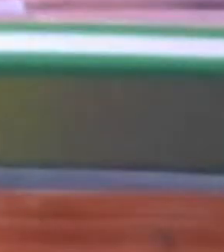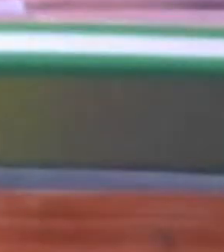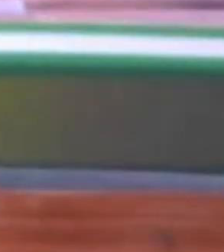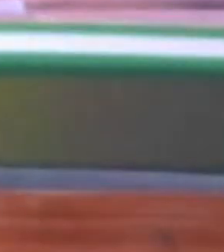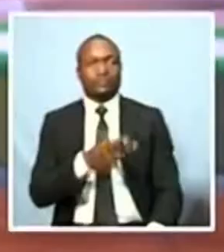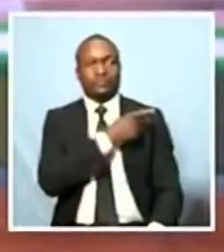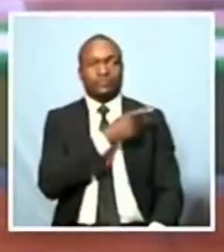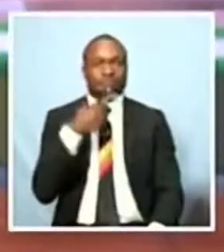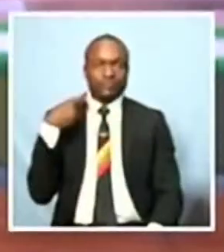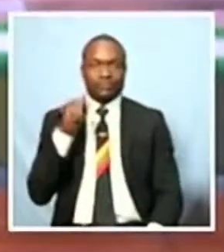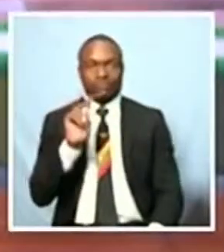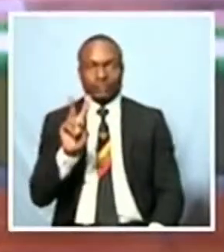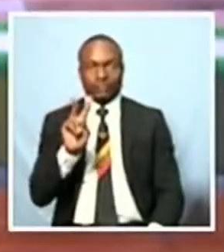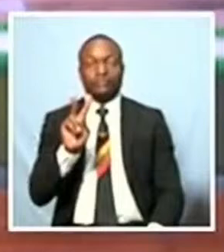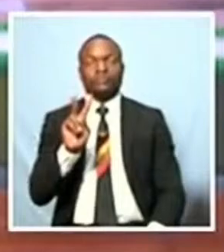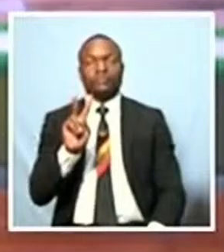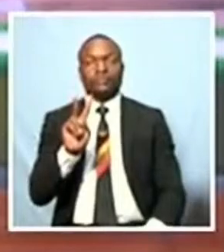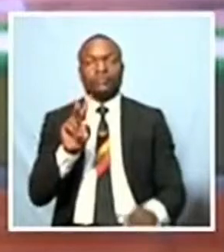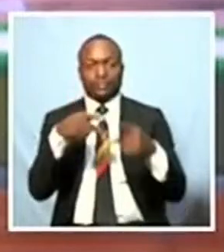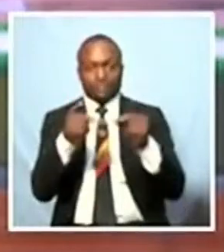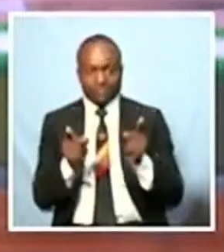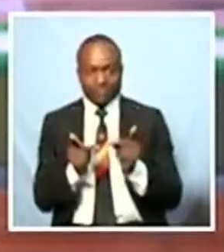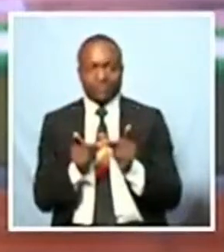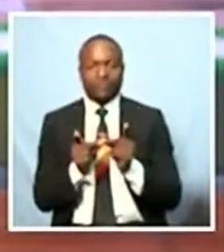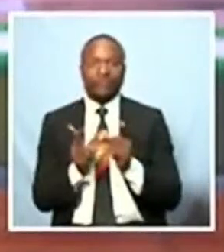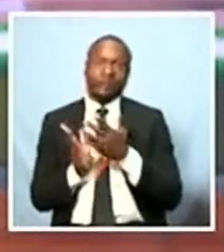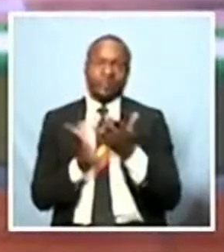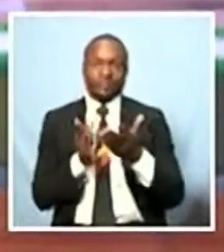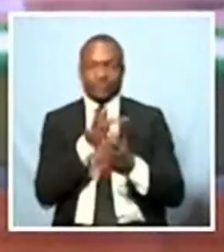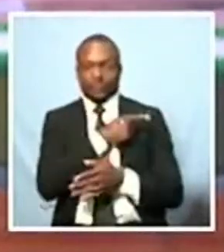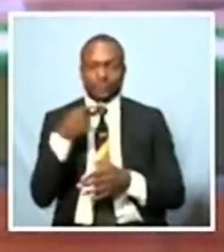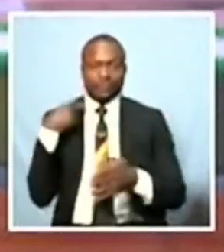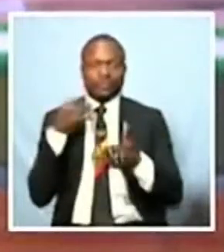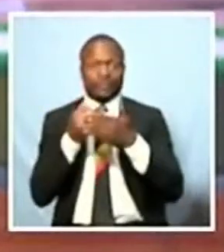TV, the station that is dedicated to bringing Parliament closer to you.